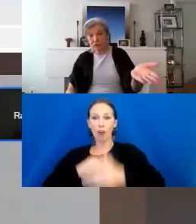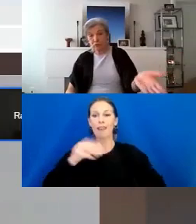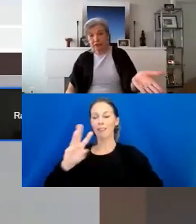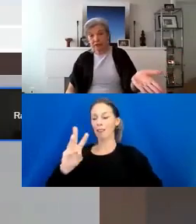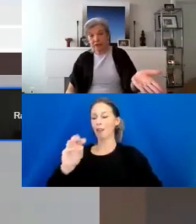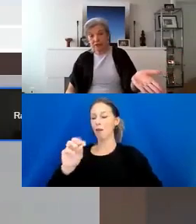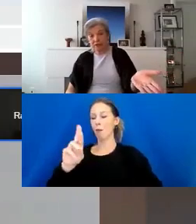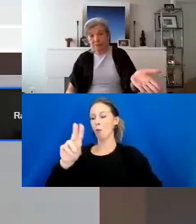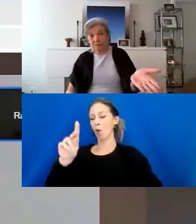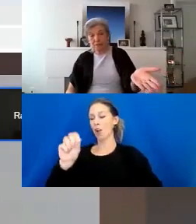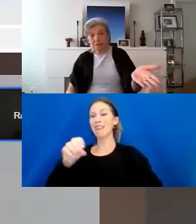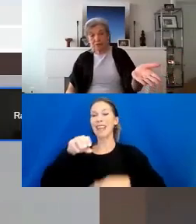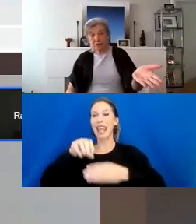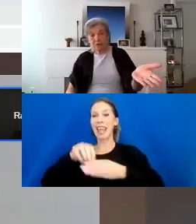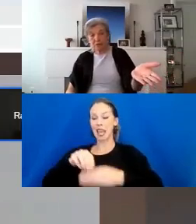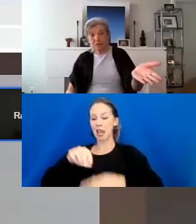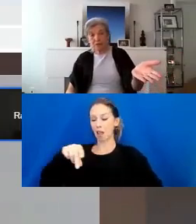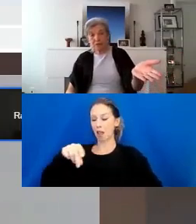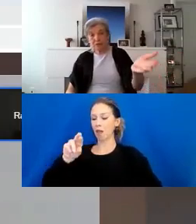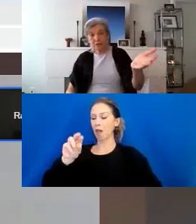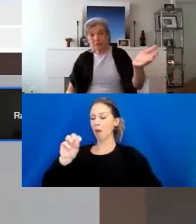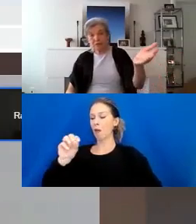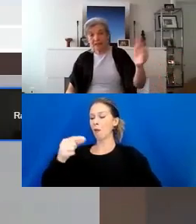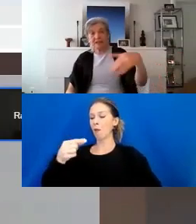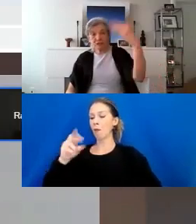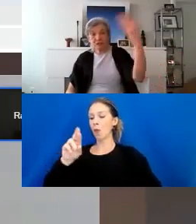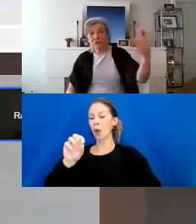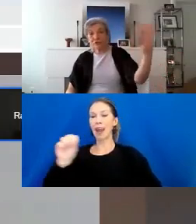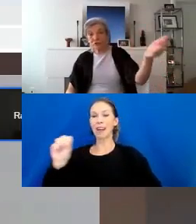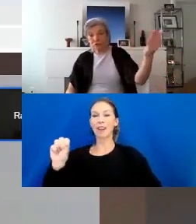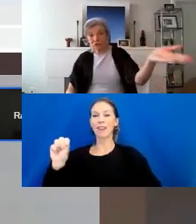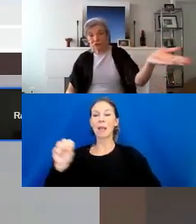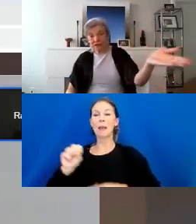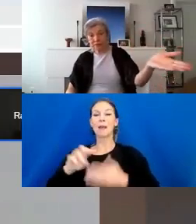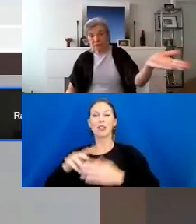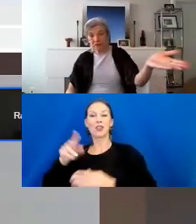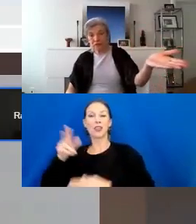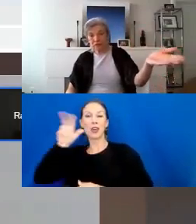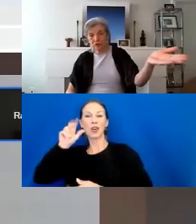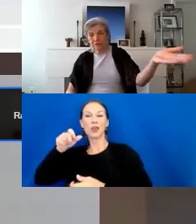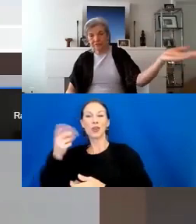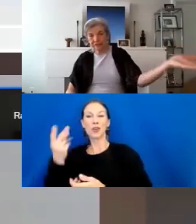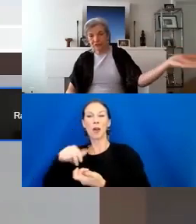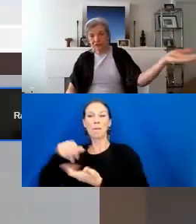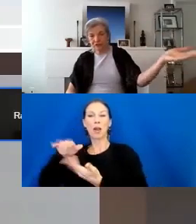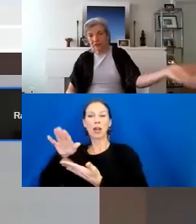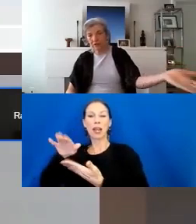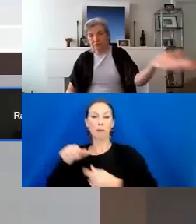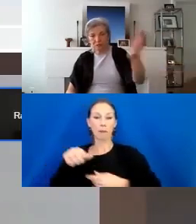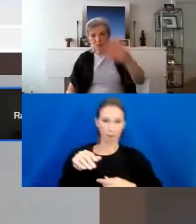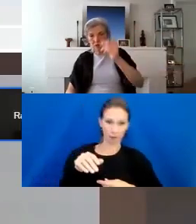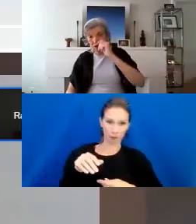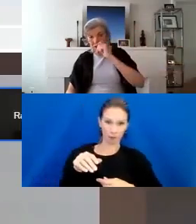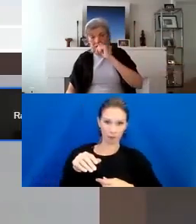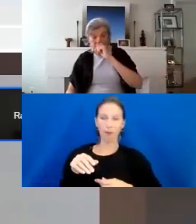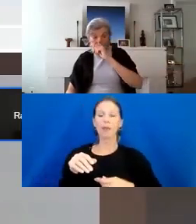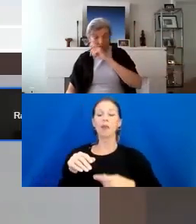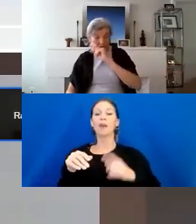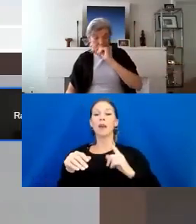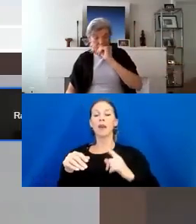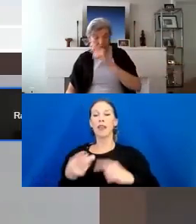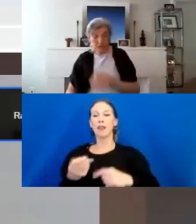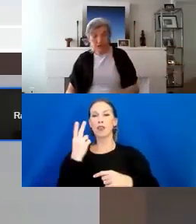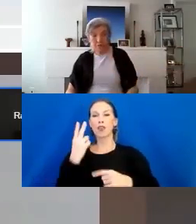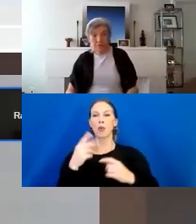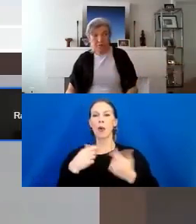handbooks where the editor of those two handbooks, one on faculty of color and one on